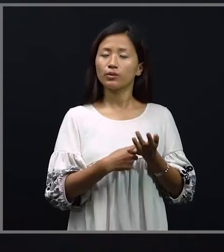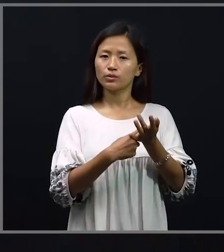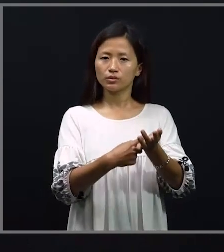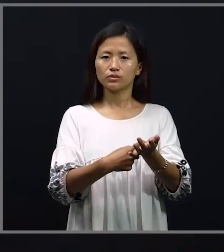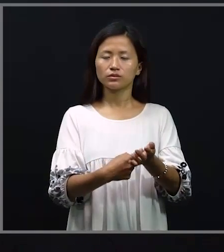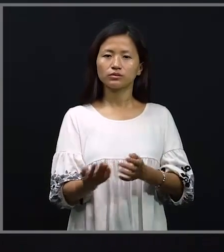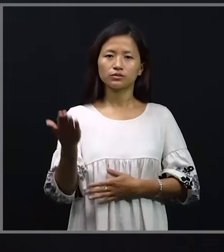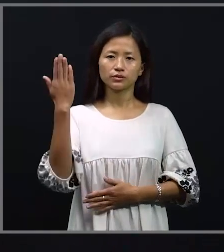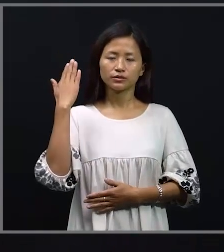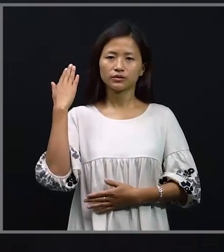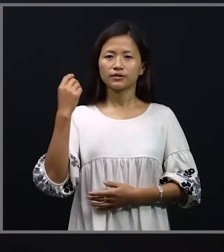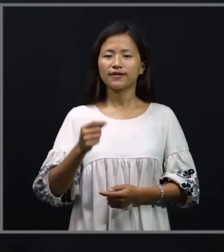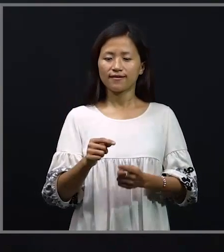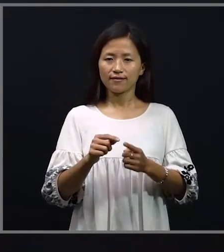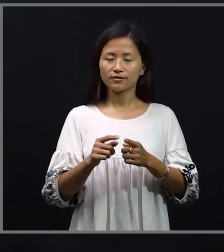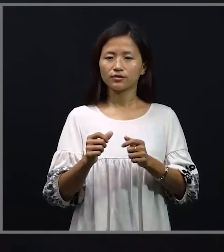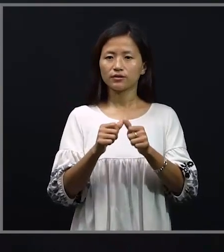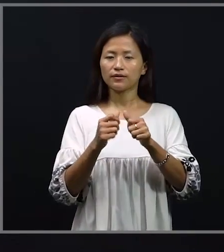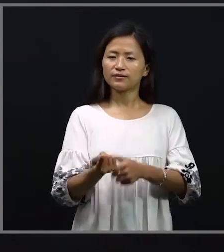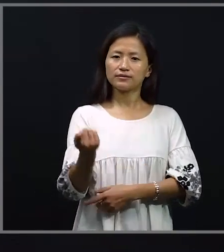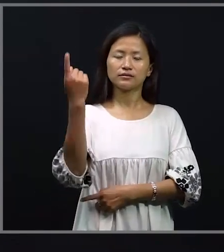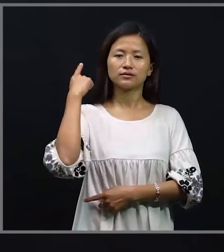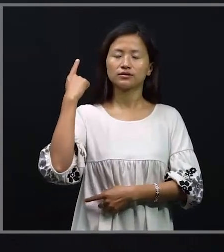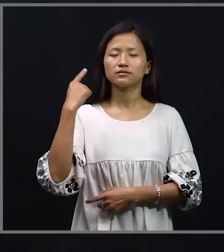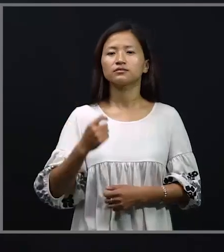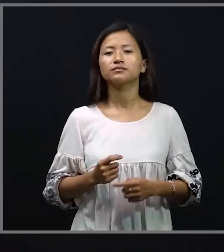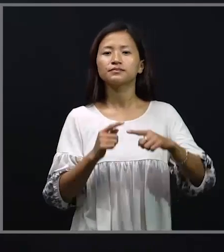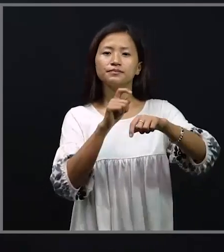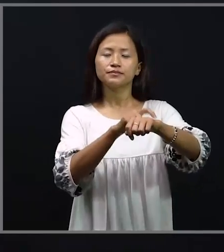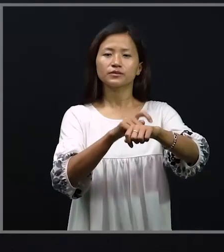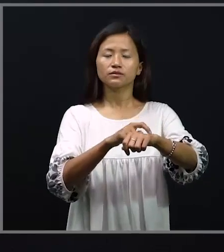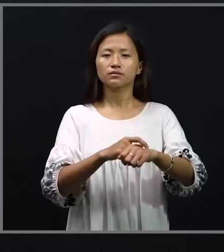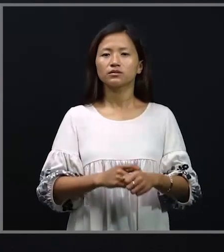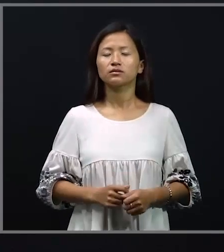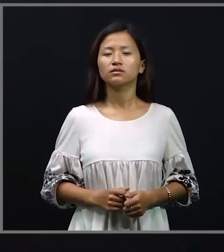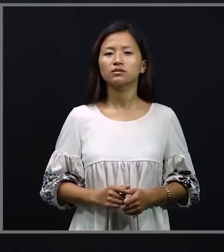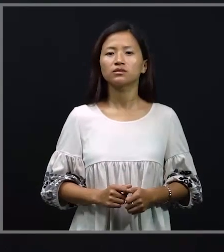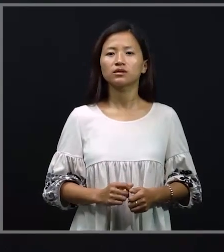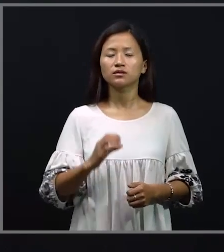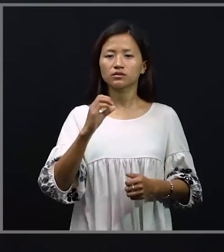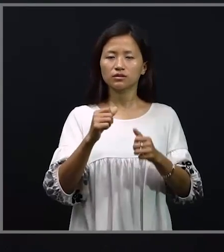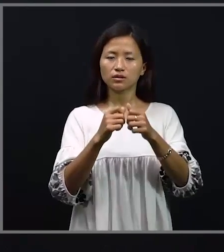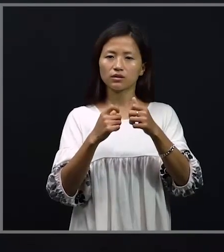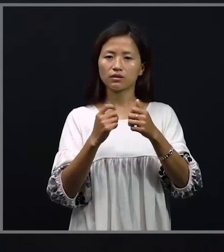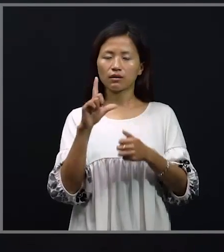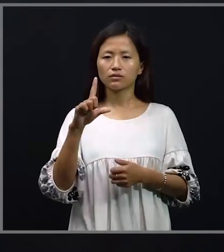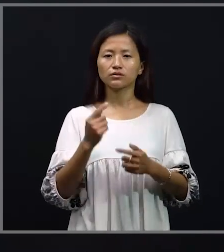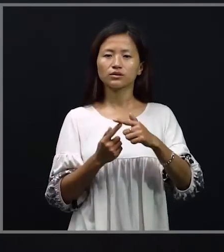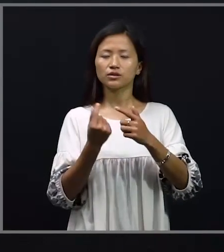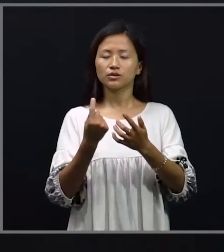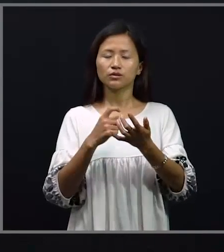the ancient time. Another will be Kautilya. Okay, for the ancient Indian, Kautilya.